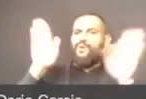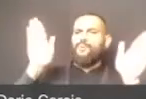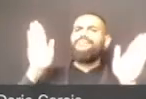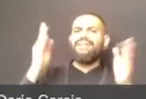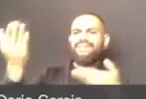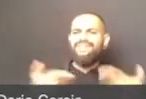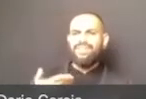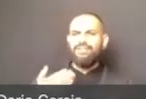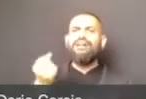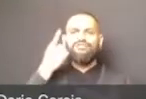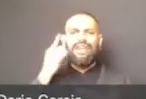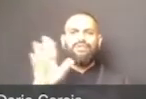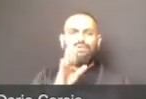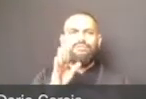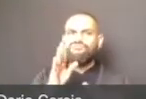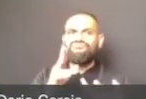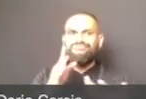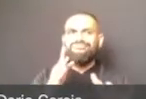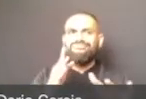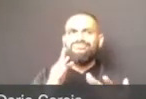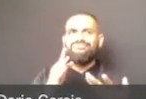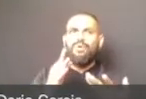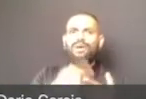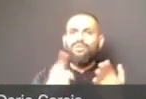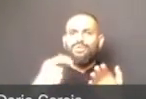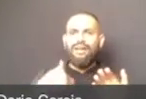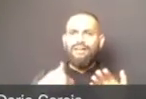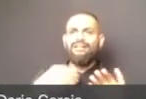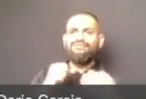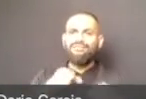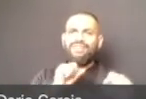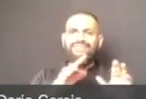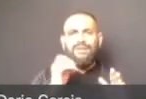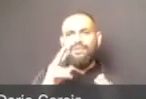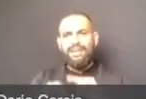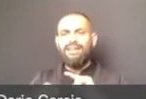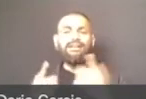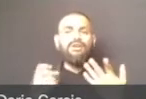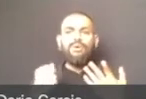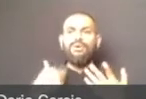stakes are. 2020 is tough, but we believe partnering together that we can be helpful.